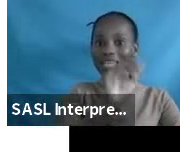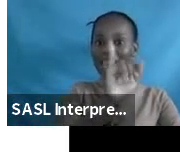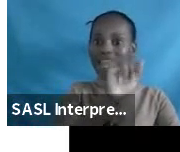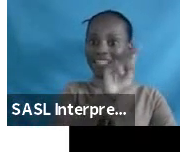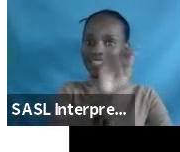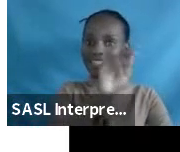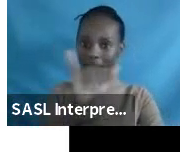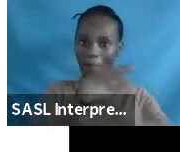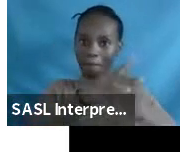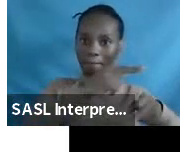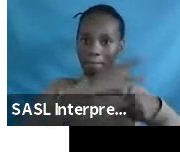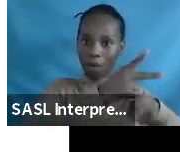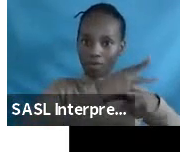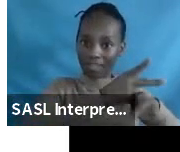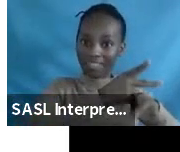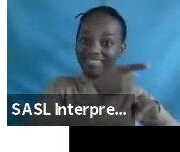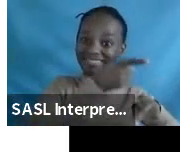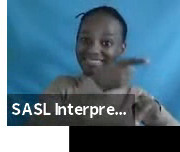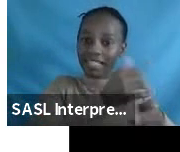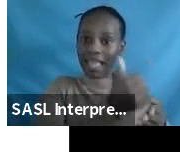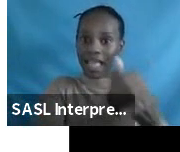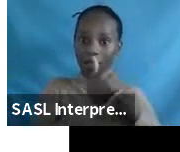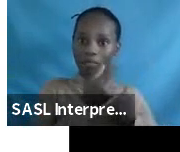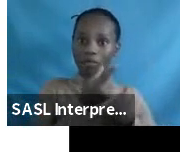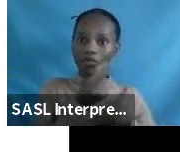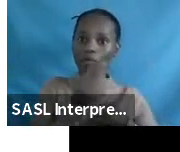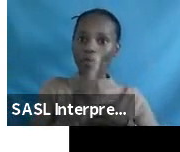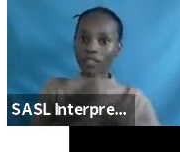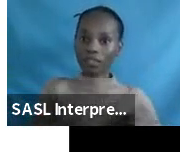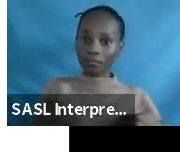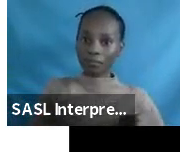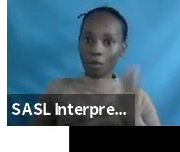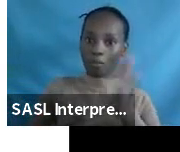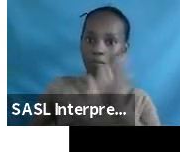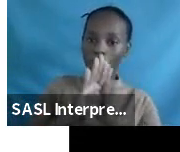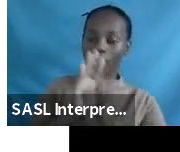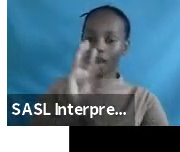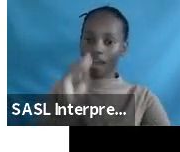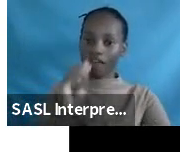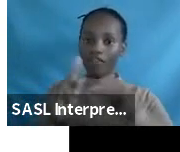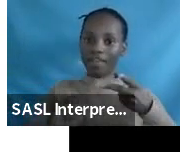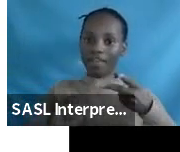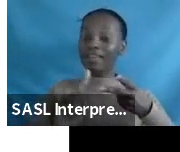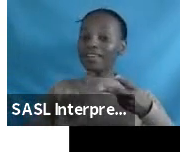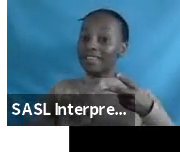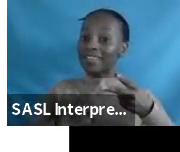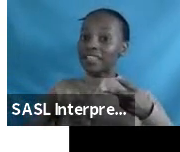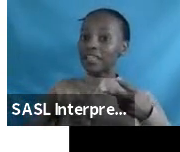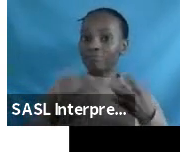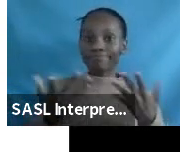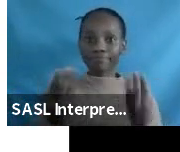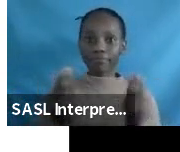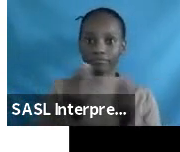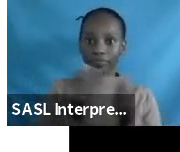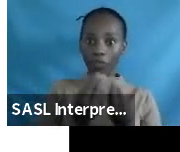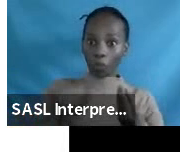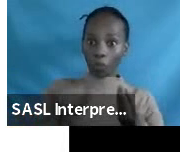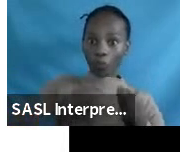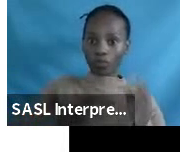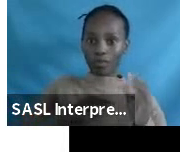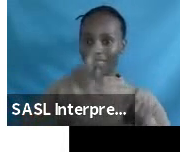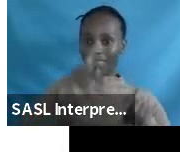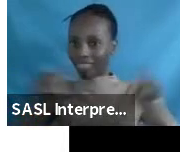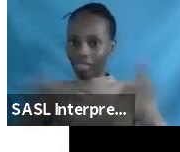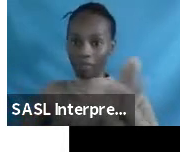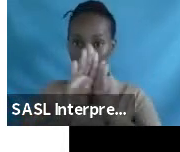to improving our health, to improving the manner in which we do business, and so on. And they protect those things